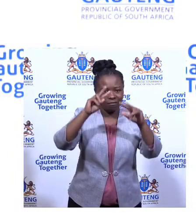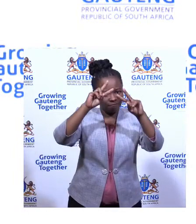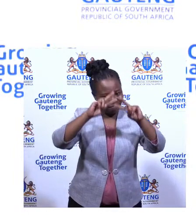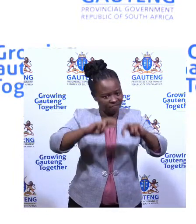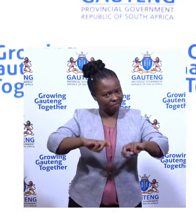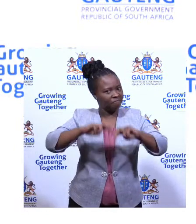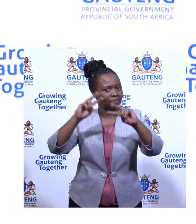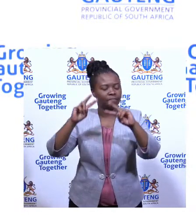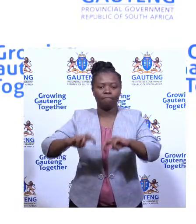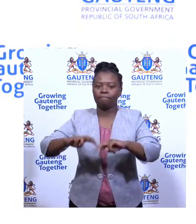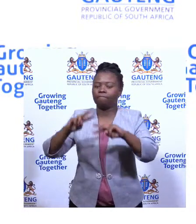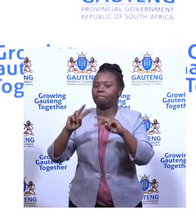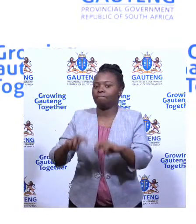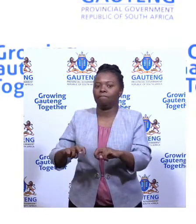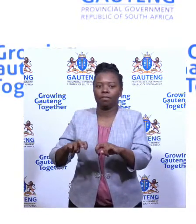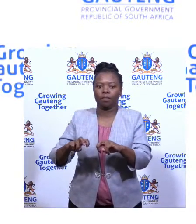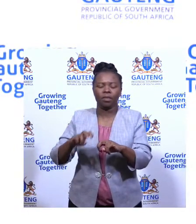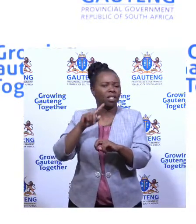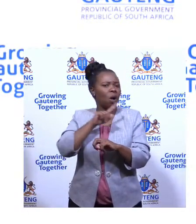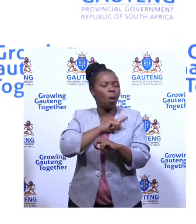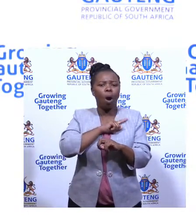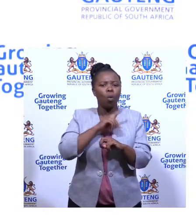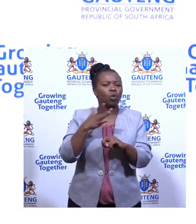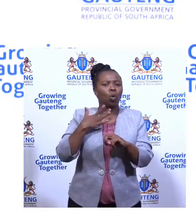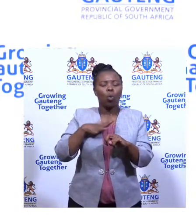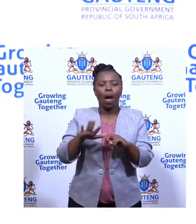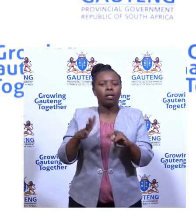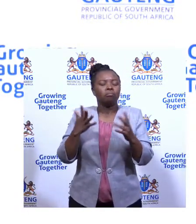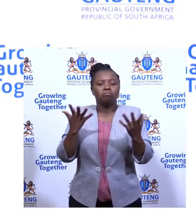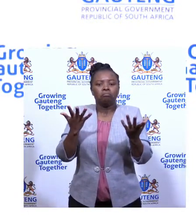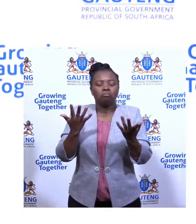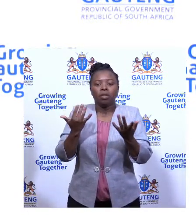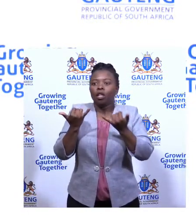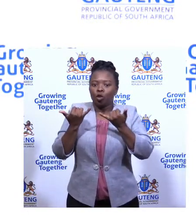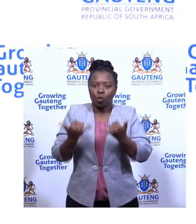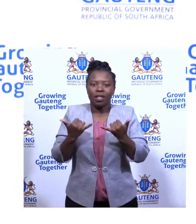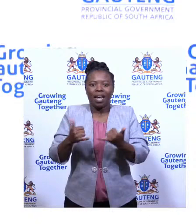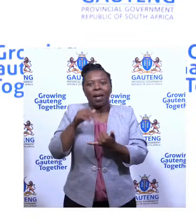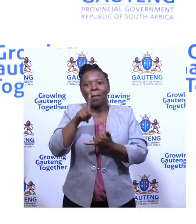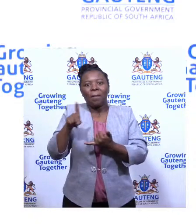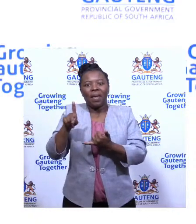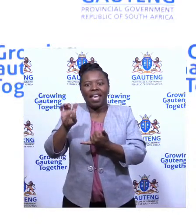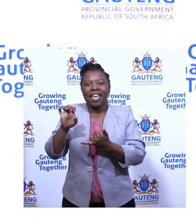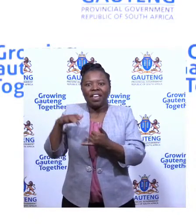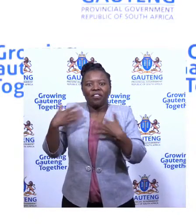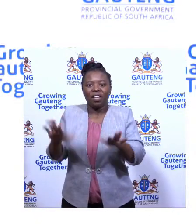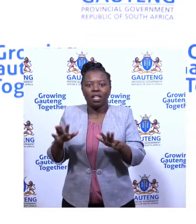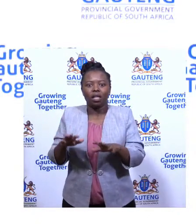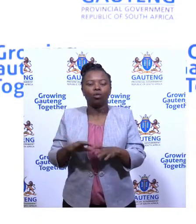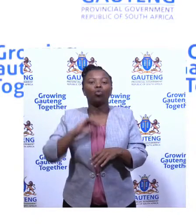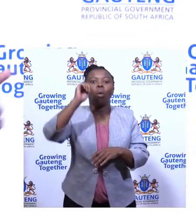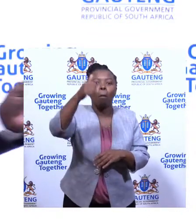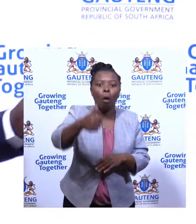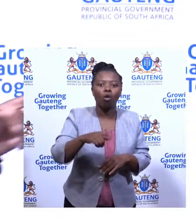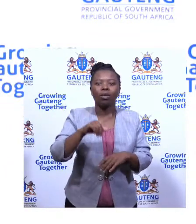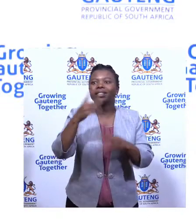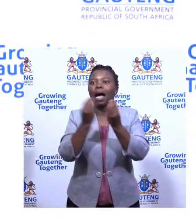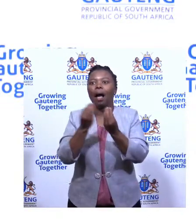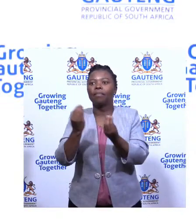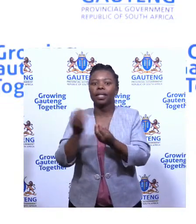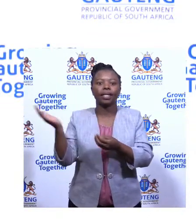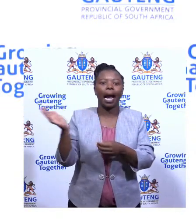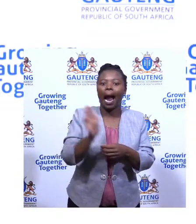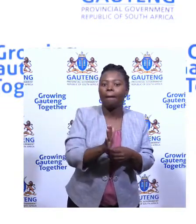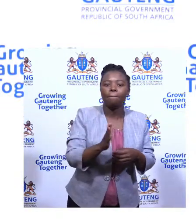investigation as well. Because we don't want a situation where today it is PPE and tomorrow is something else and the other day